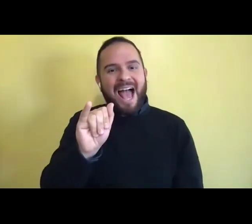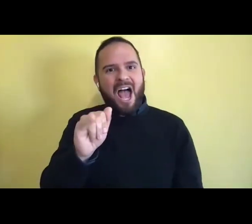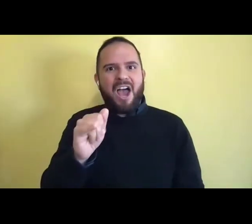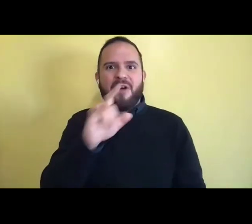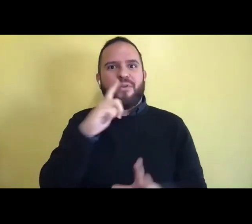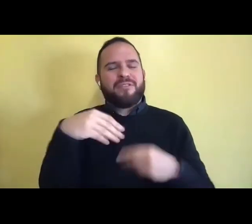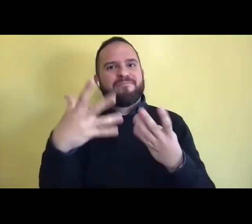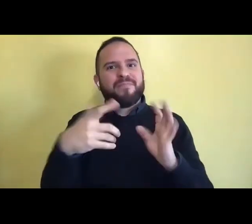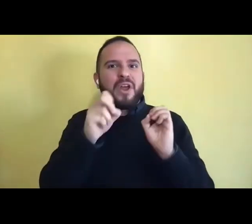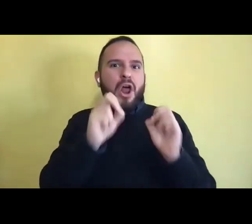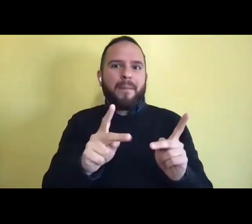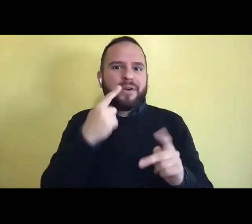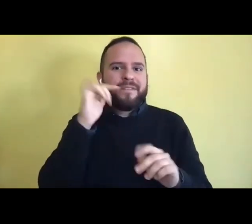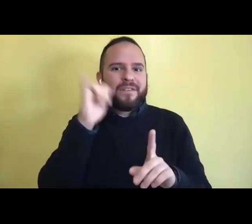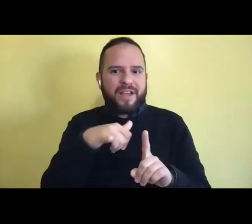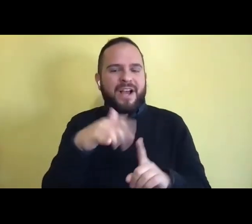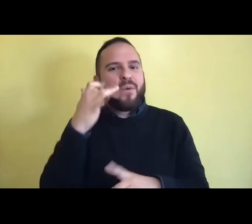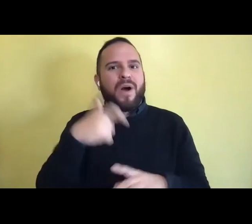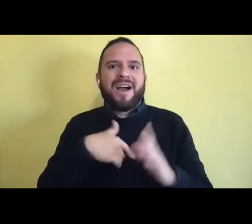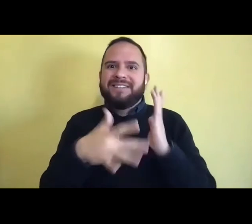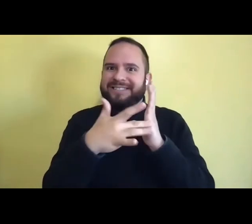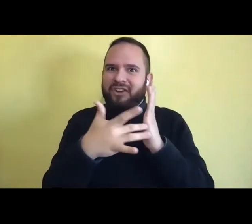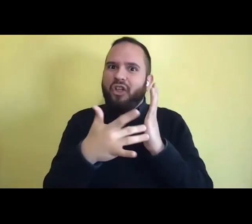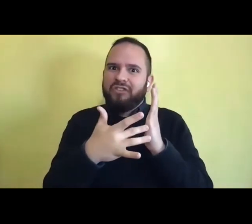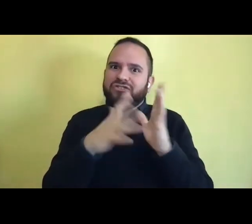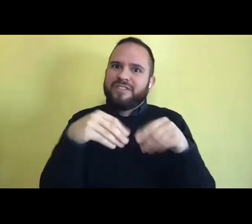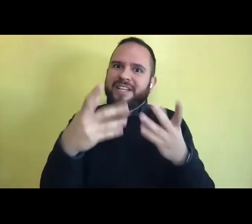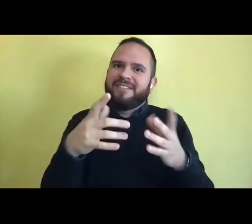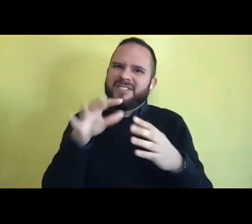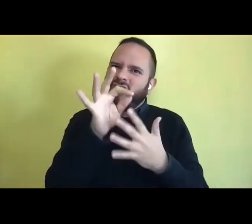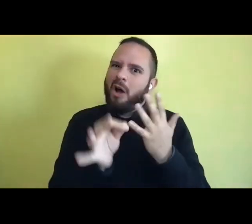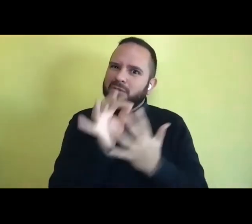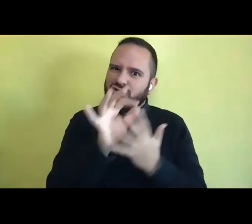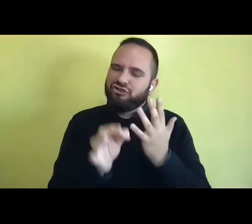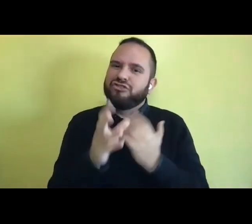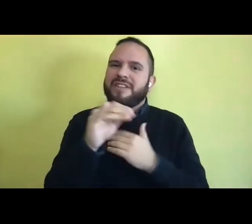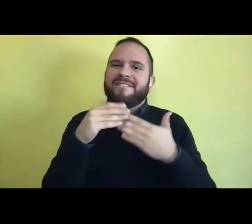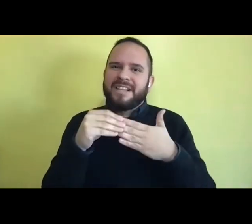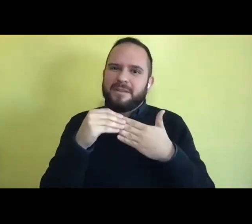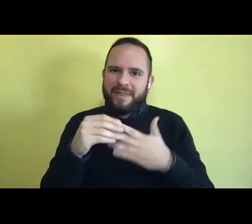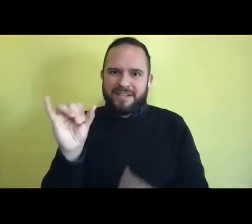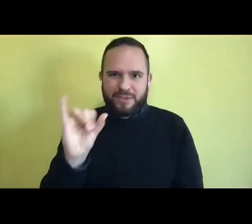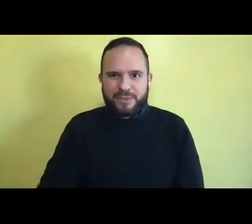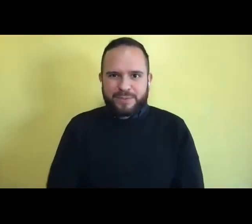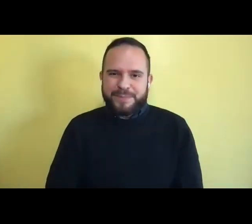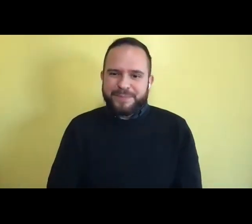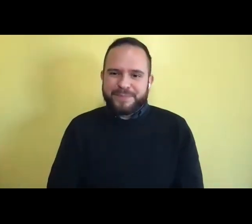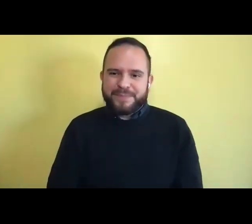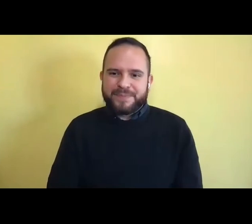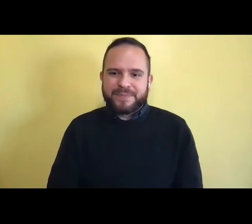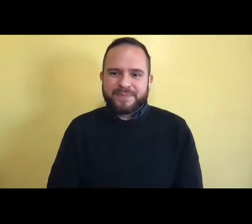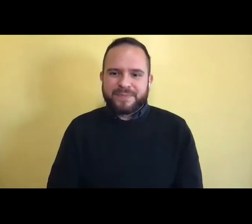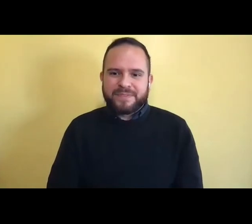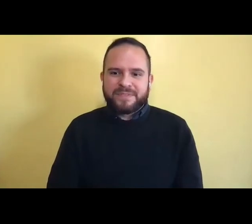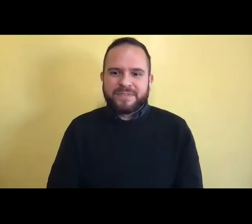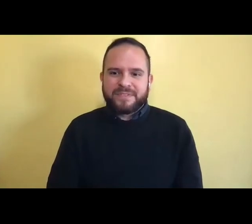it's technology that gives us options and flexibility. And so I'm really